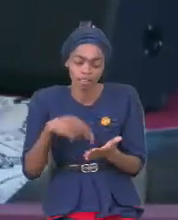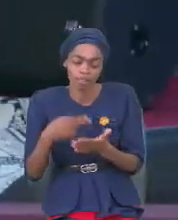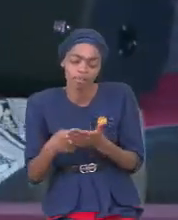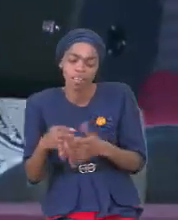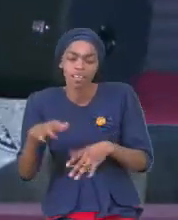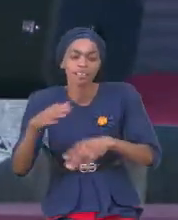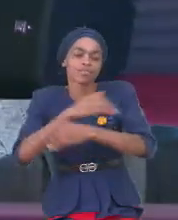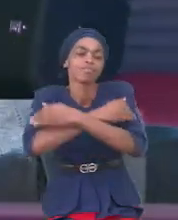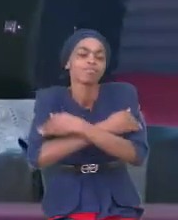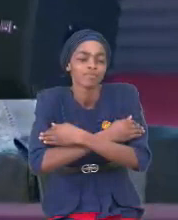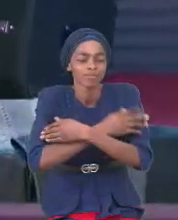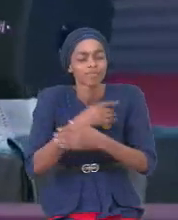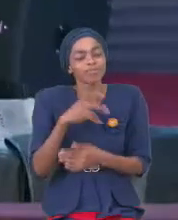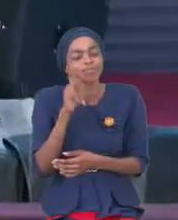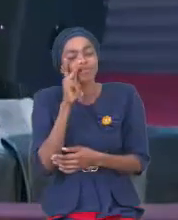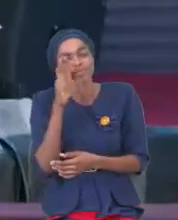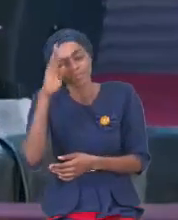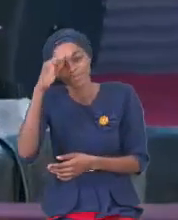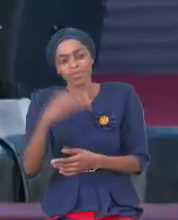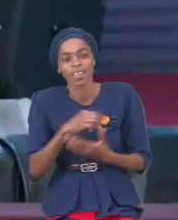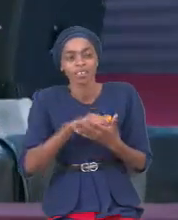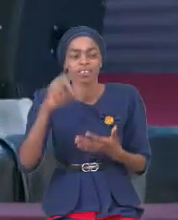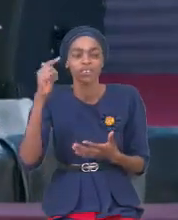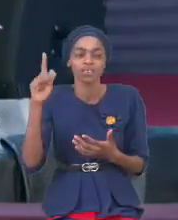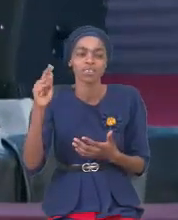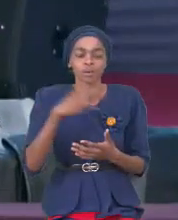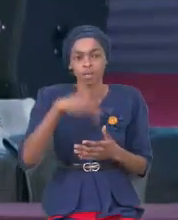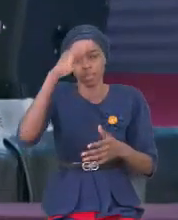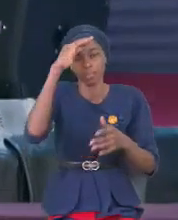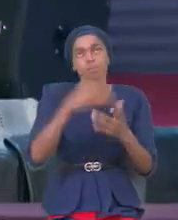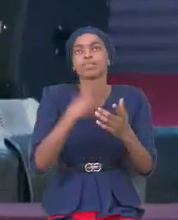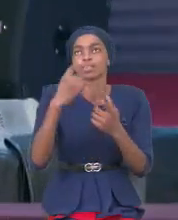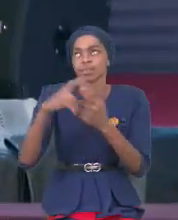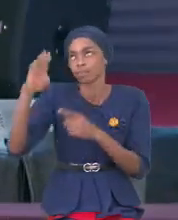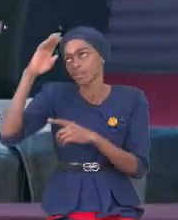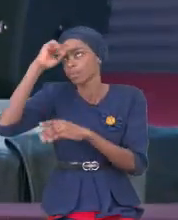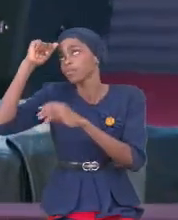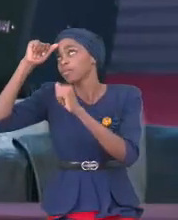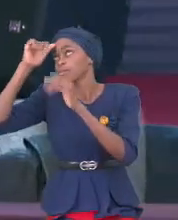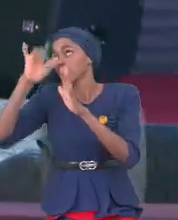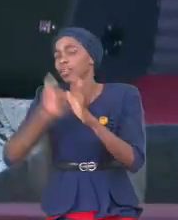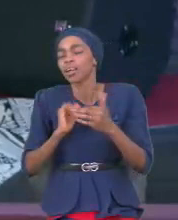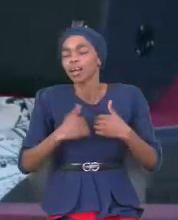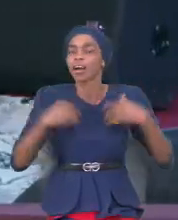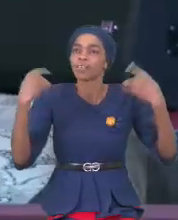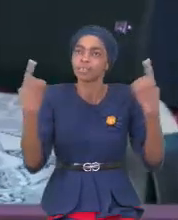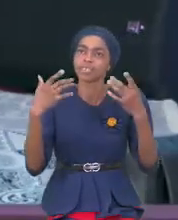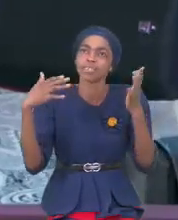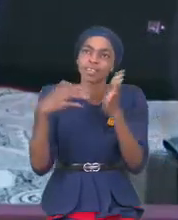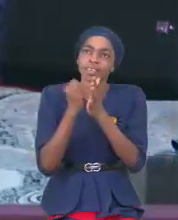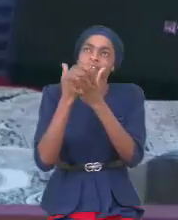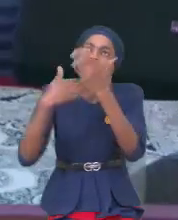the son said unto him, Father, I have sinned against heaven and in thy sight, and I'm no more worthy to